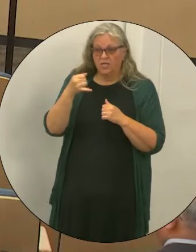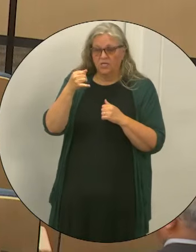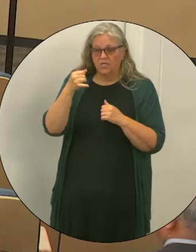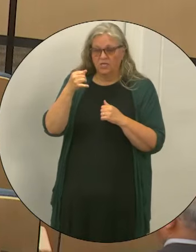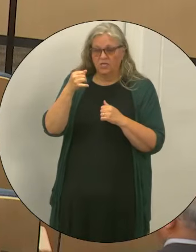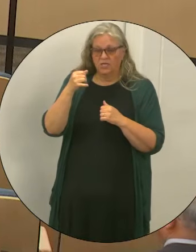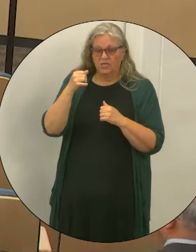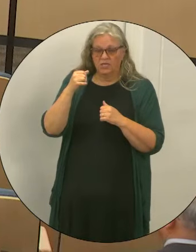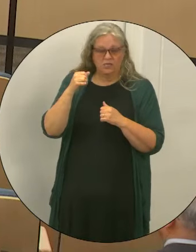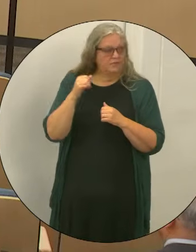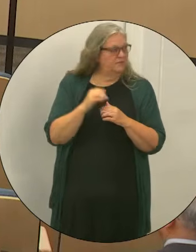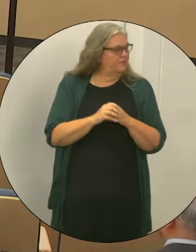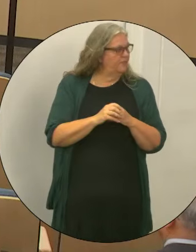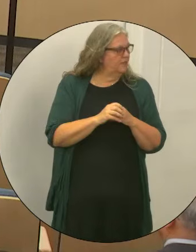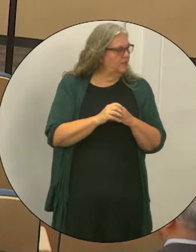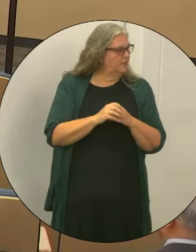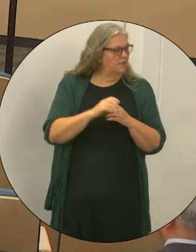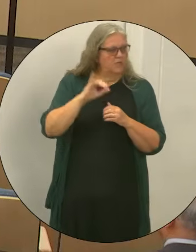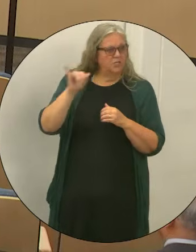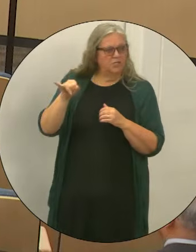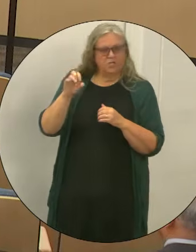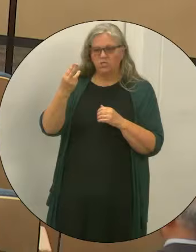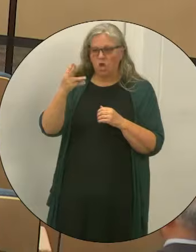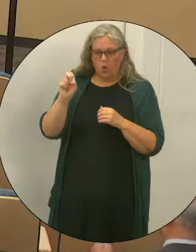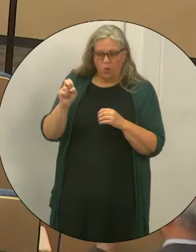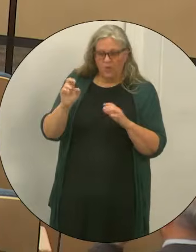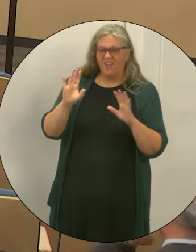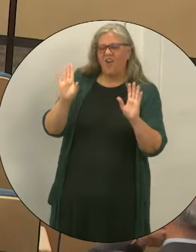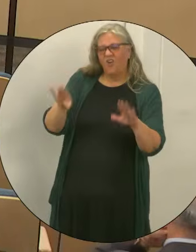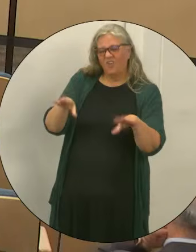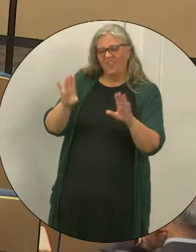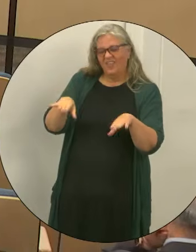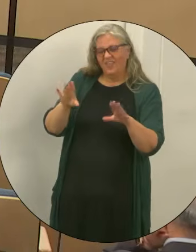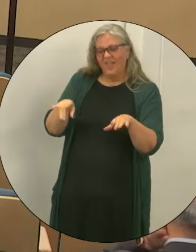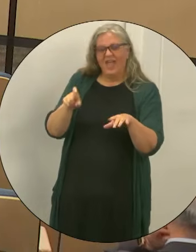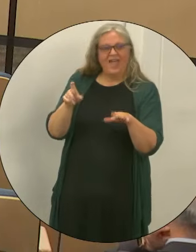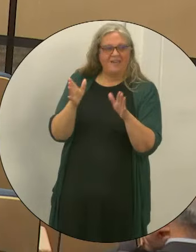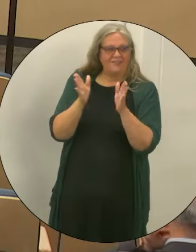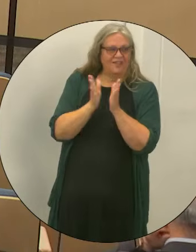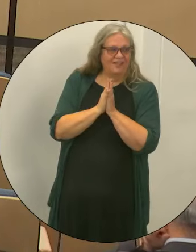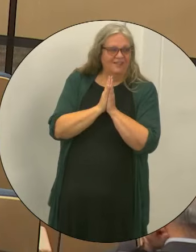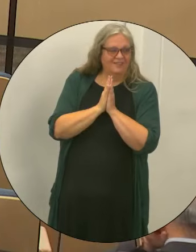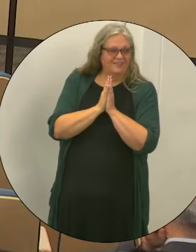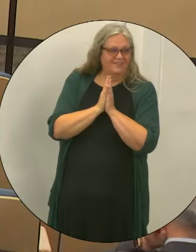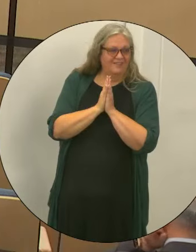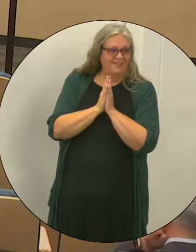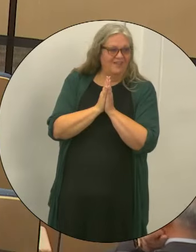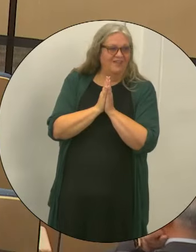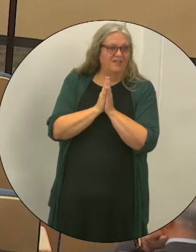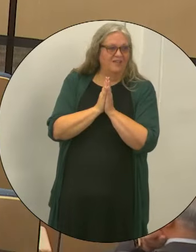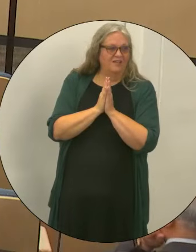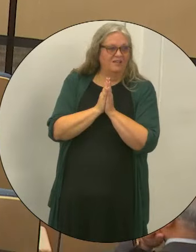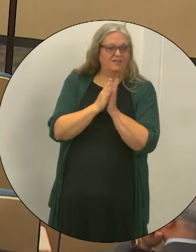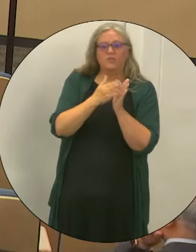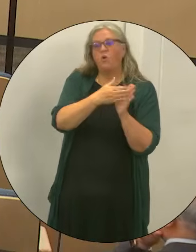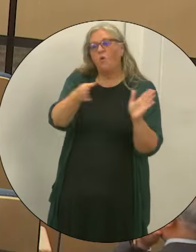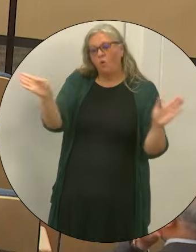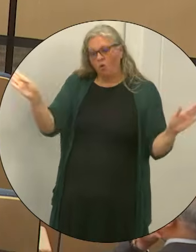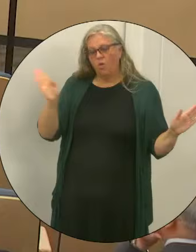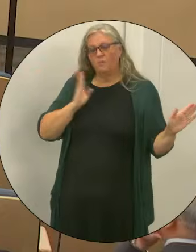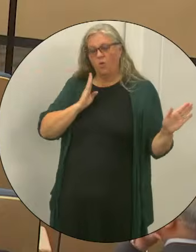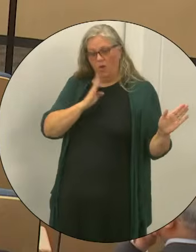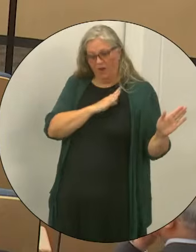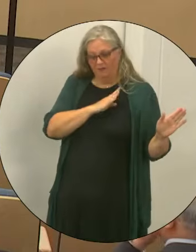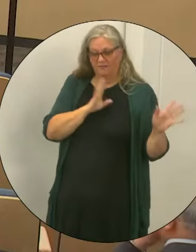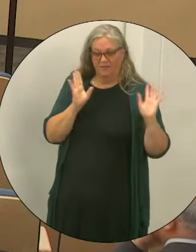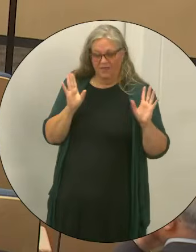really want you to feel supported. Ms. Kinsley, I'm going to have to ask for your help on It this. goes to the whole board, but I Thank want you. some people to,